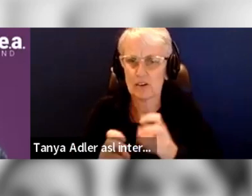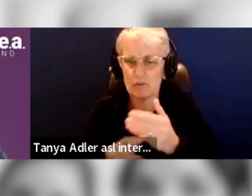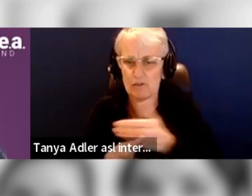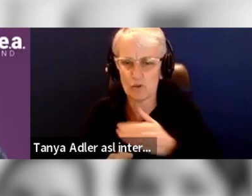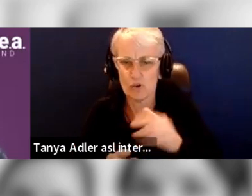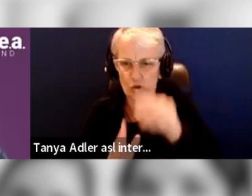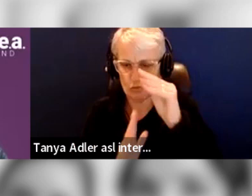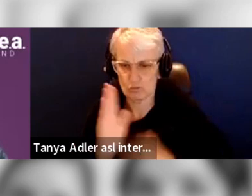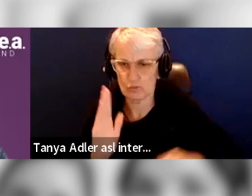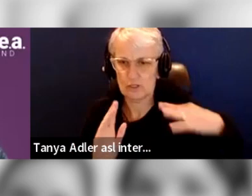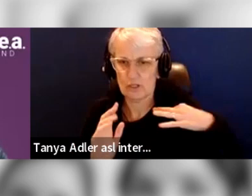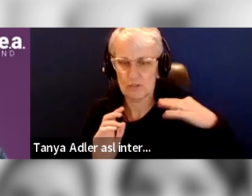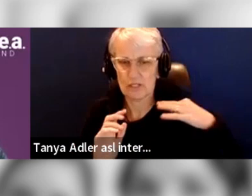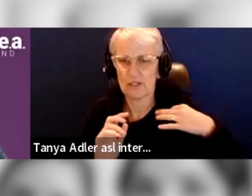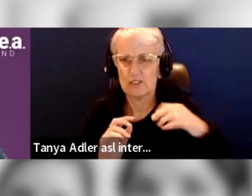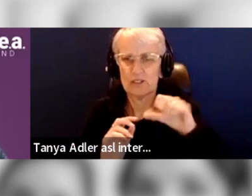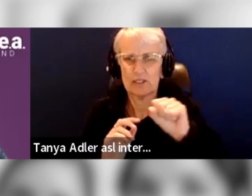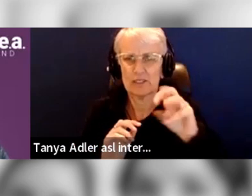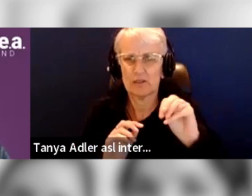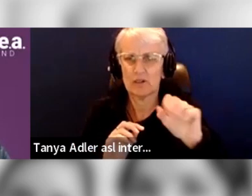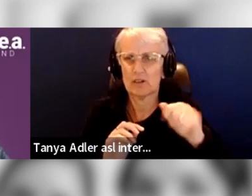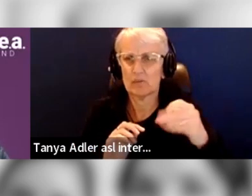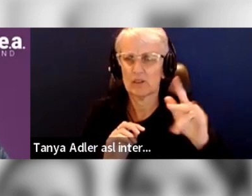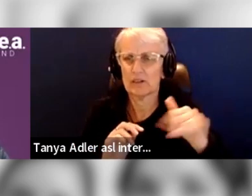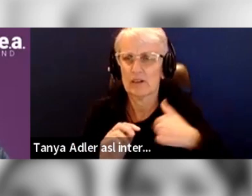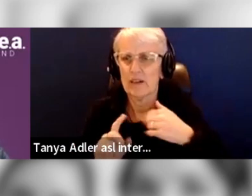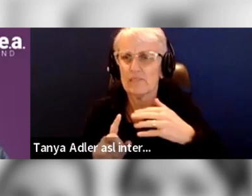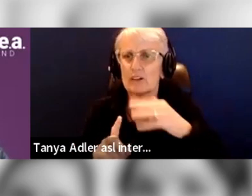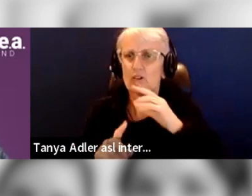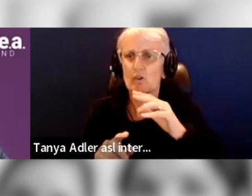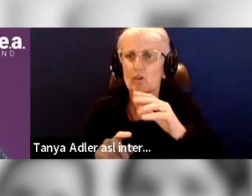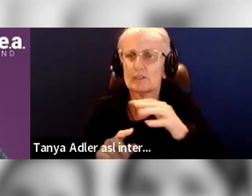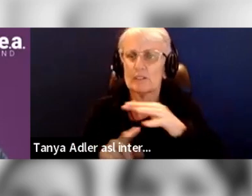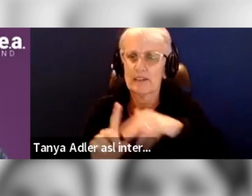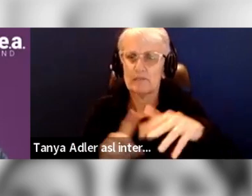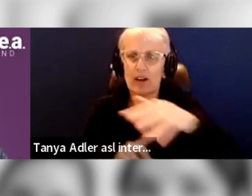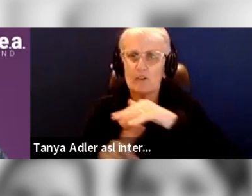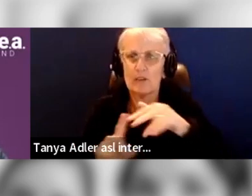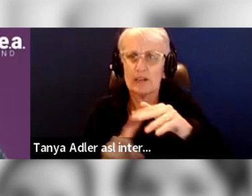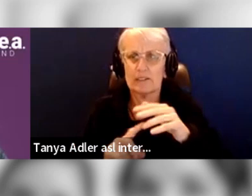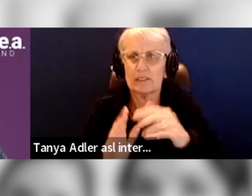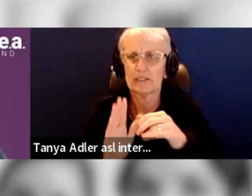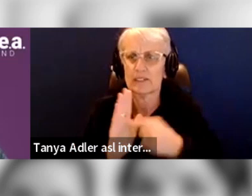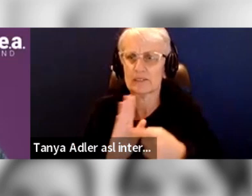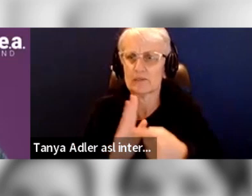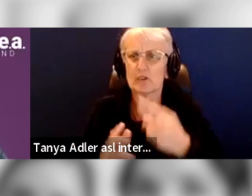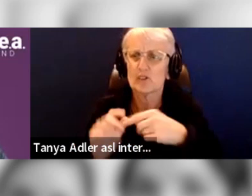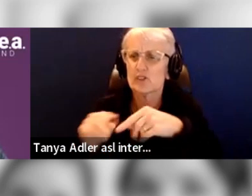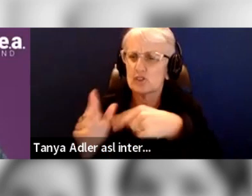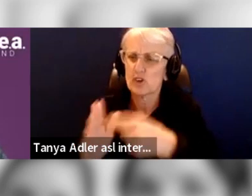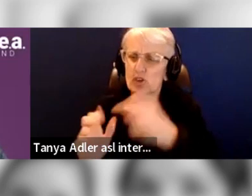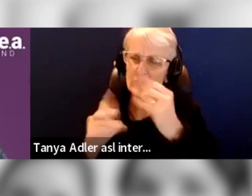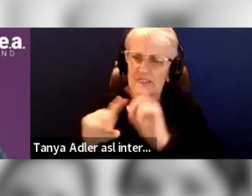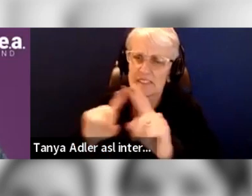your application on that page on SM Apply is an environmental indicator matrix that provides lots of examples